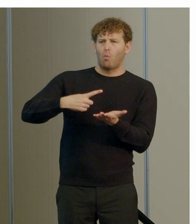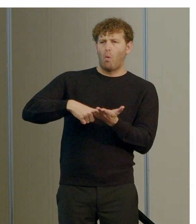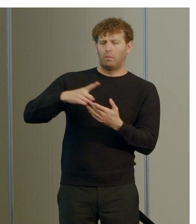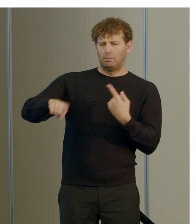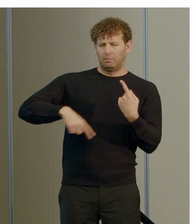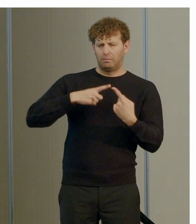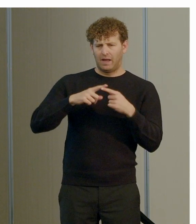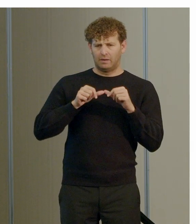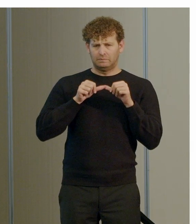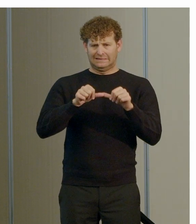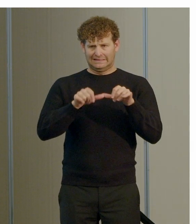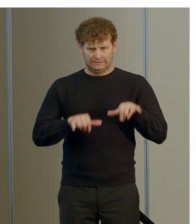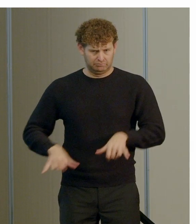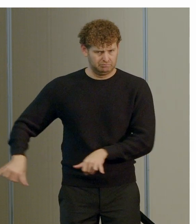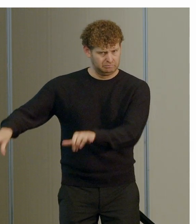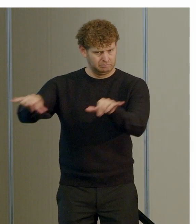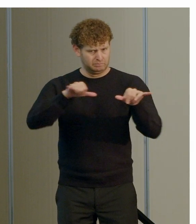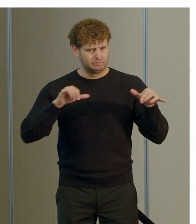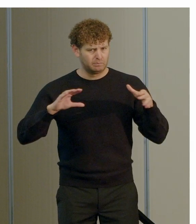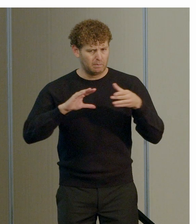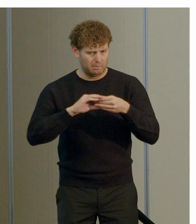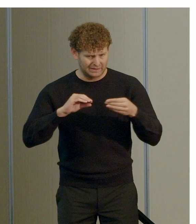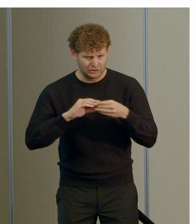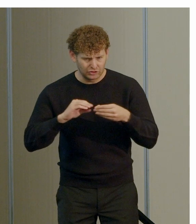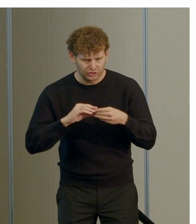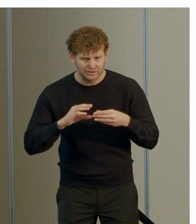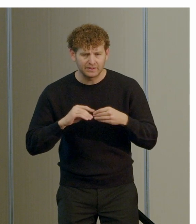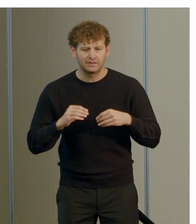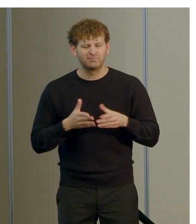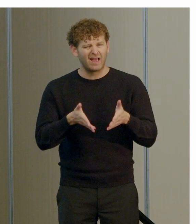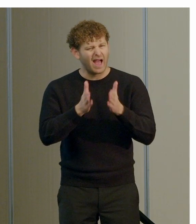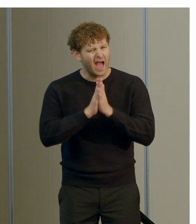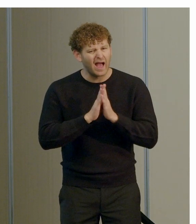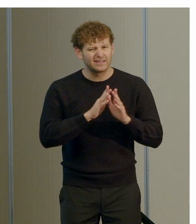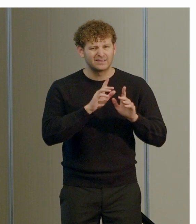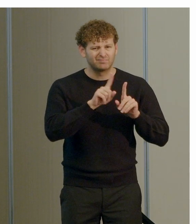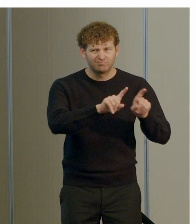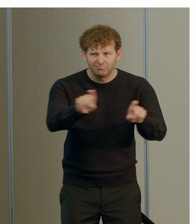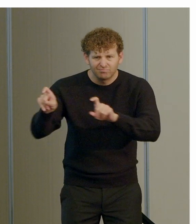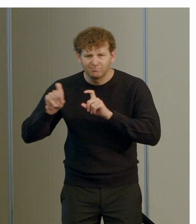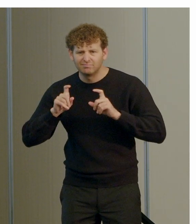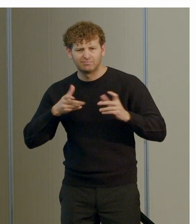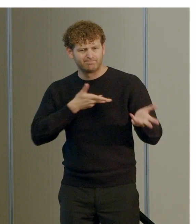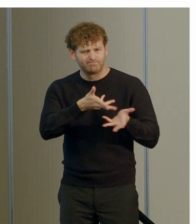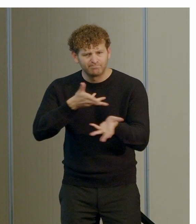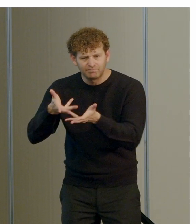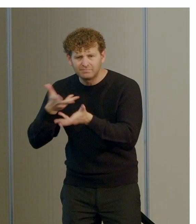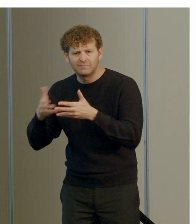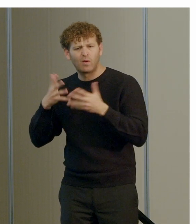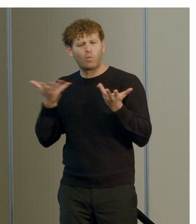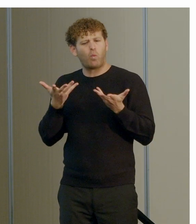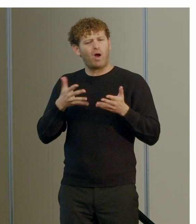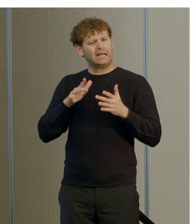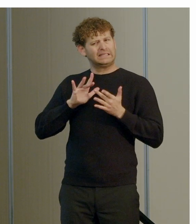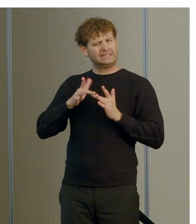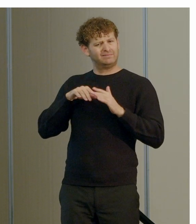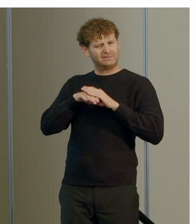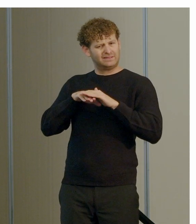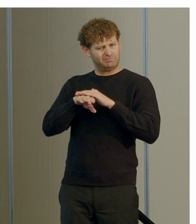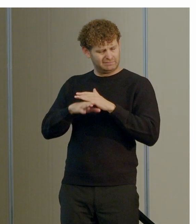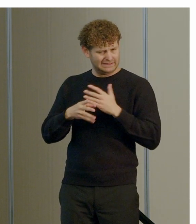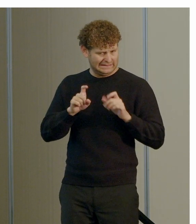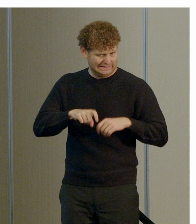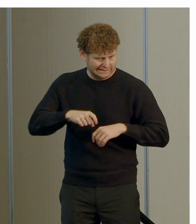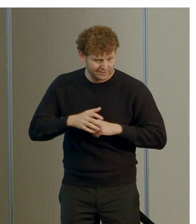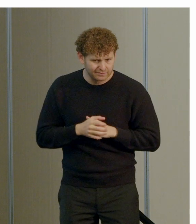engage with us on certain things and accessibility initiatives. They've continued that effort. And